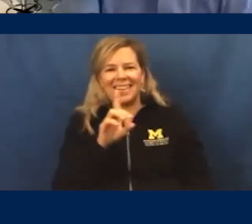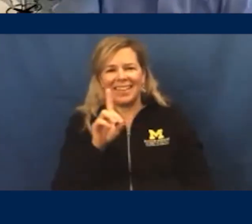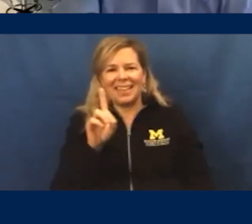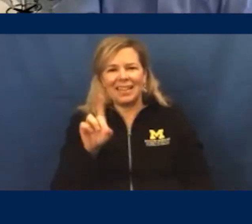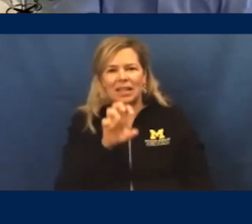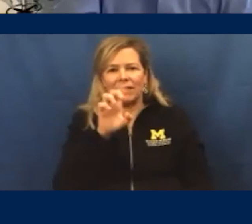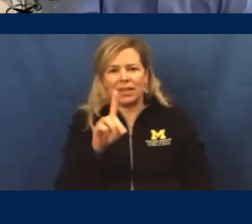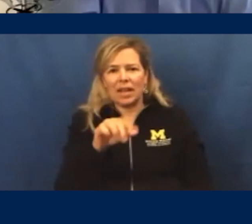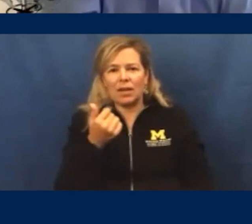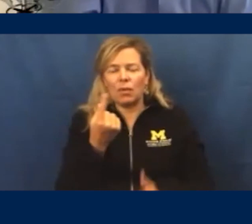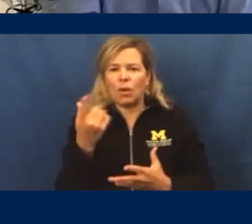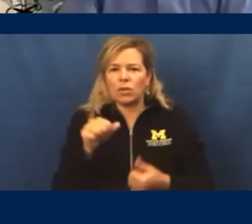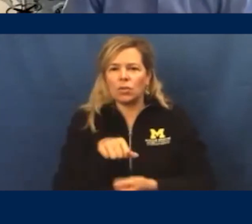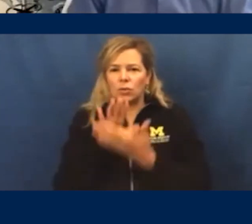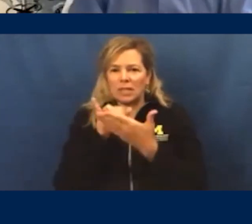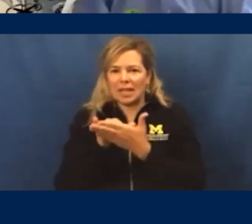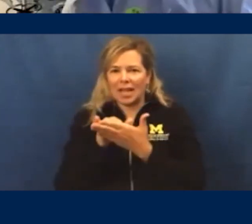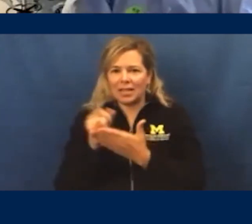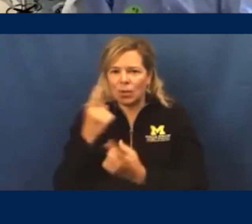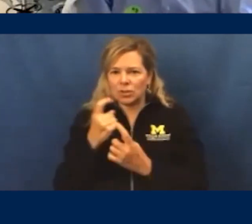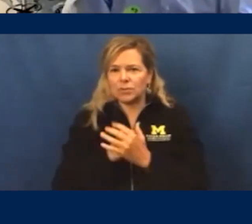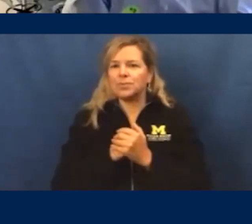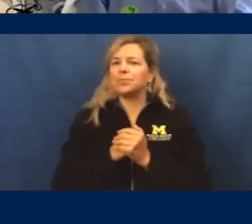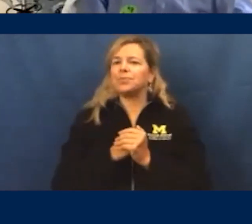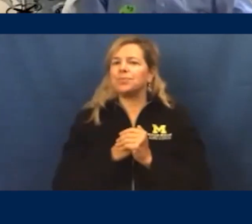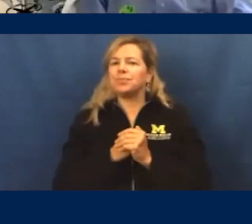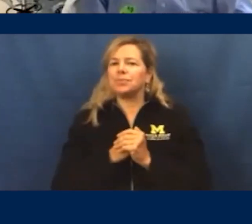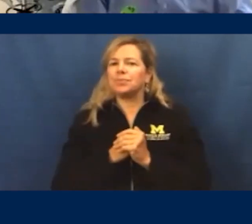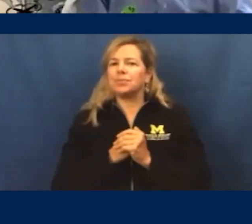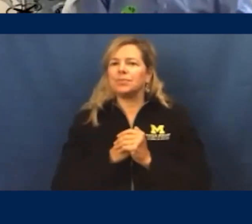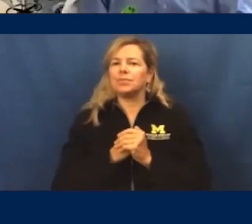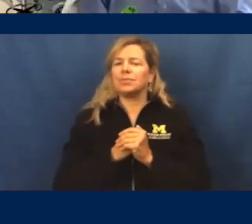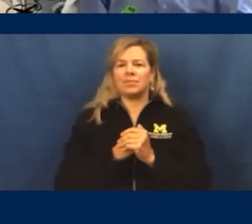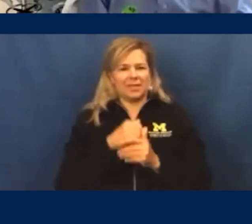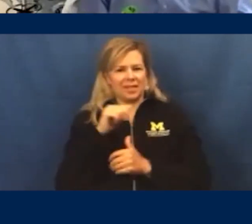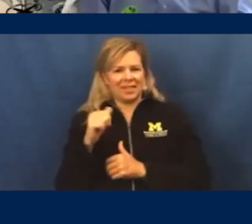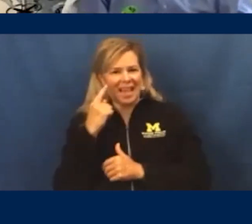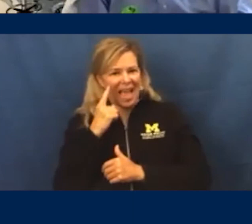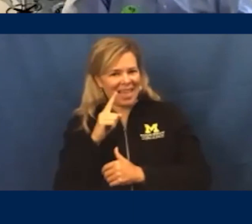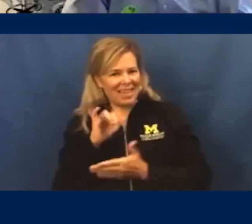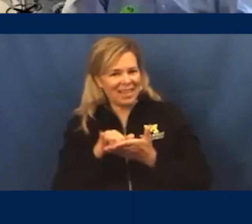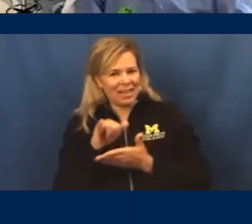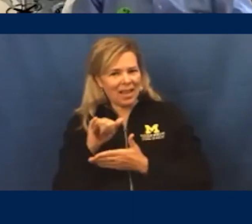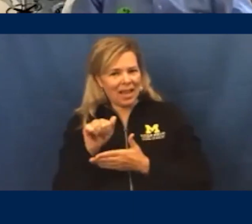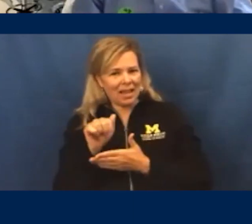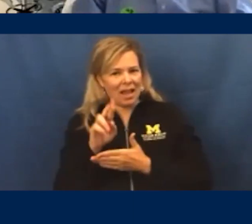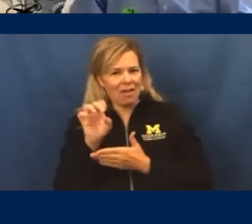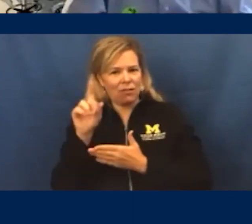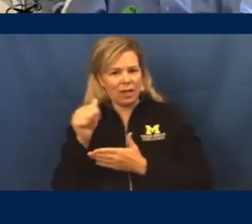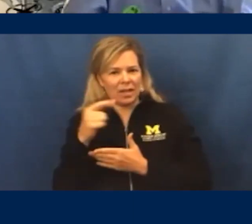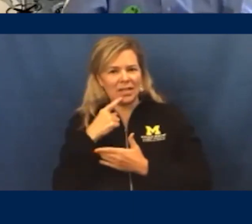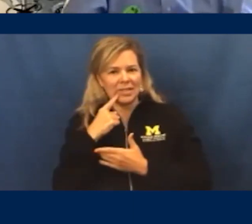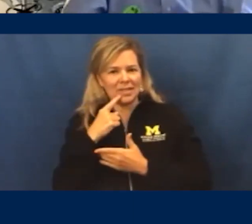Anyone else want to address that question as well? So I think that Elfrida said partnering with the community and listening to the